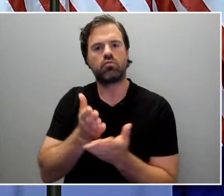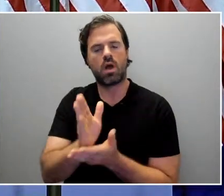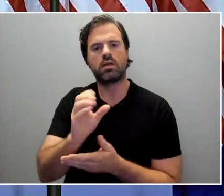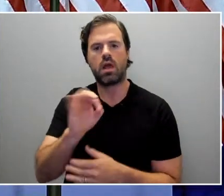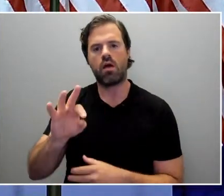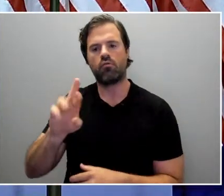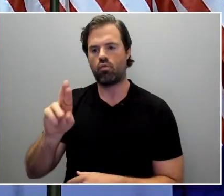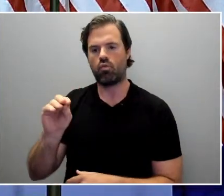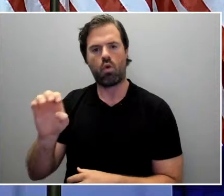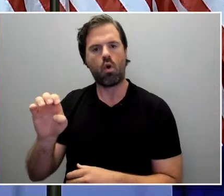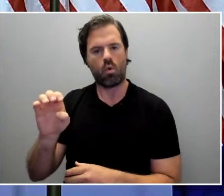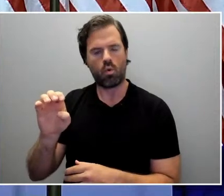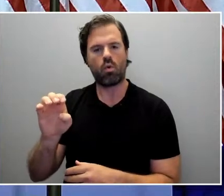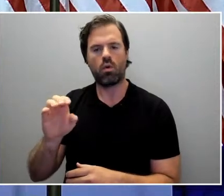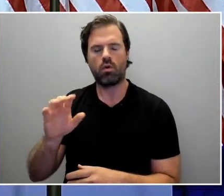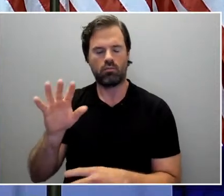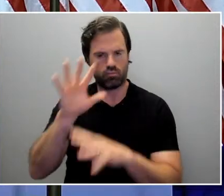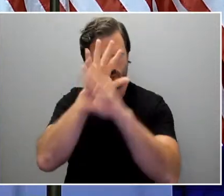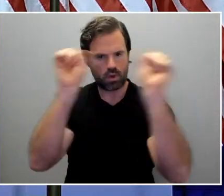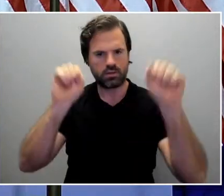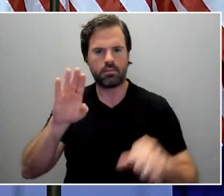it into law.